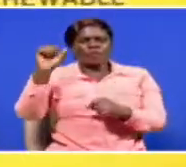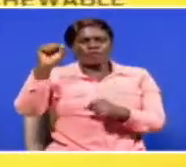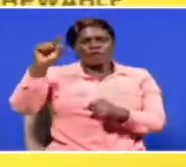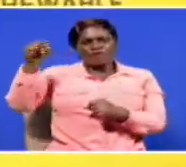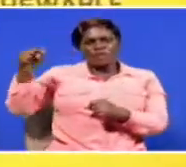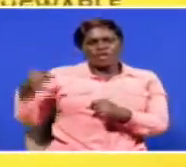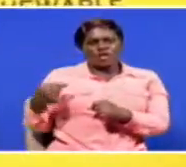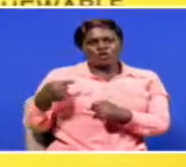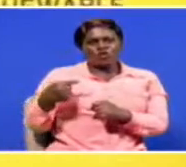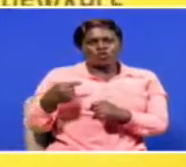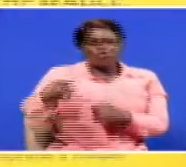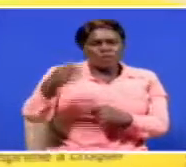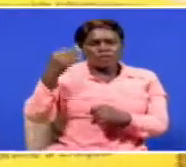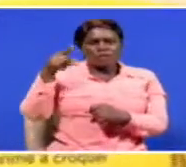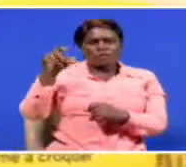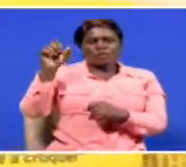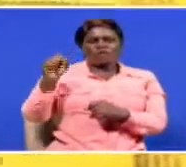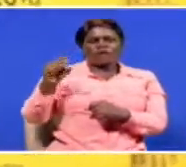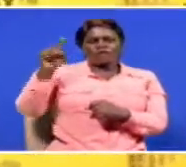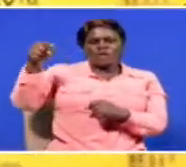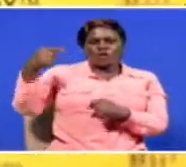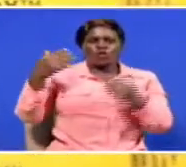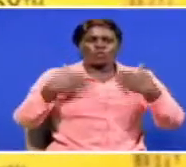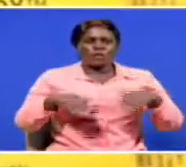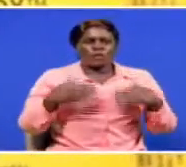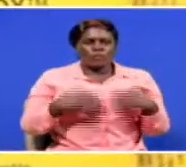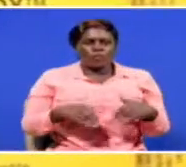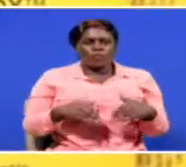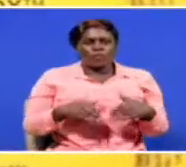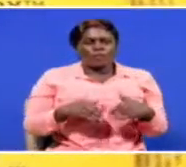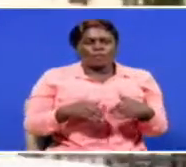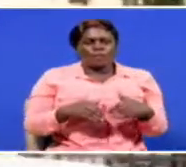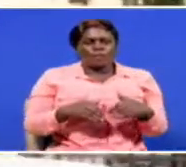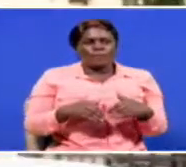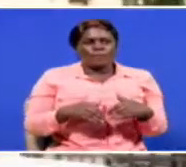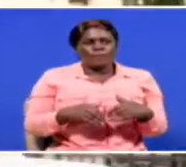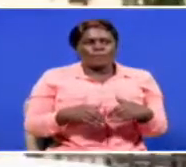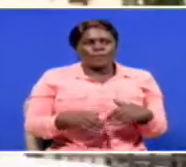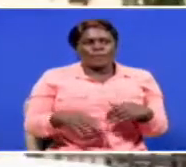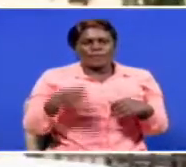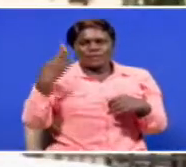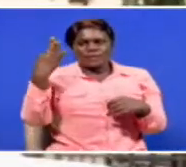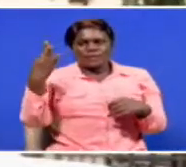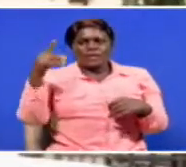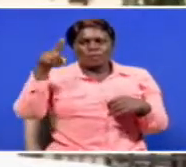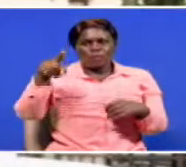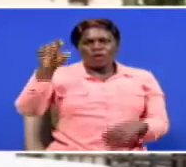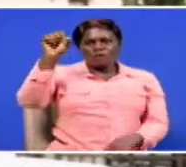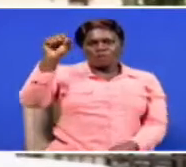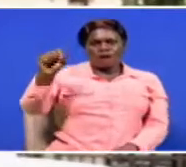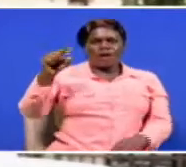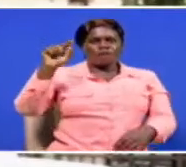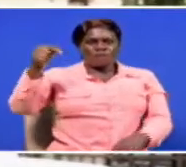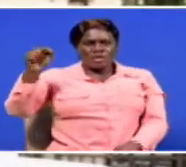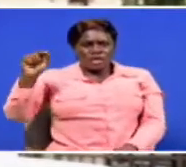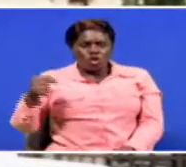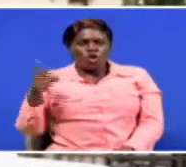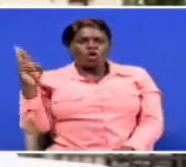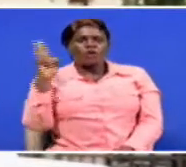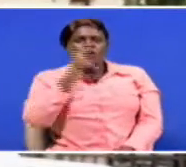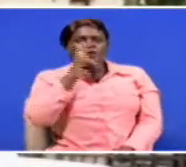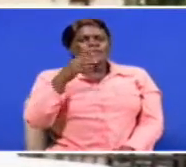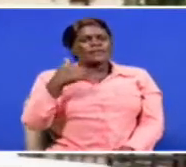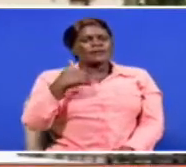million for intestinal worms, million people for Bilharzia treatment. About 3.5 million are at